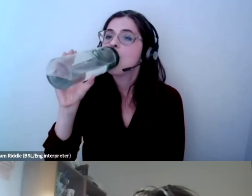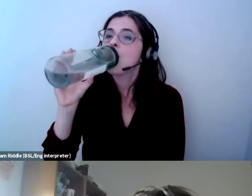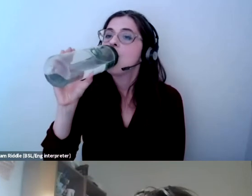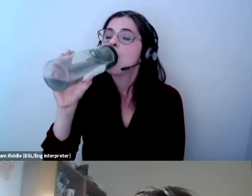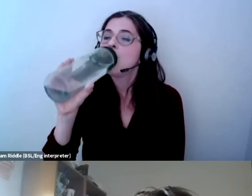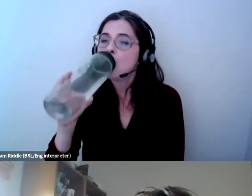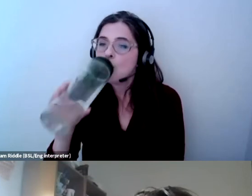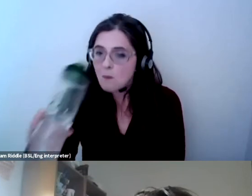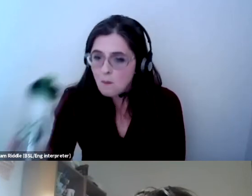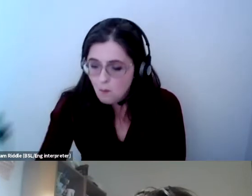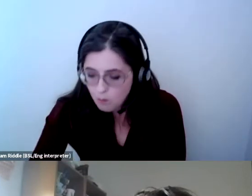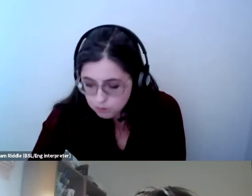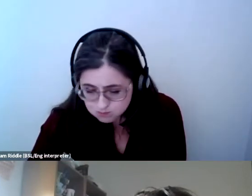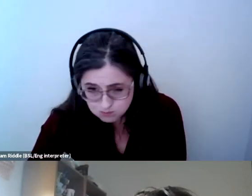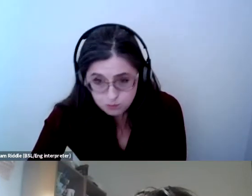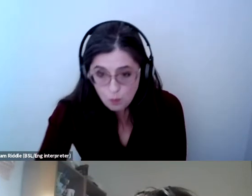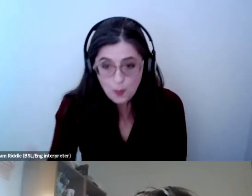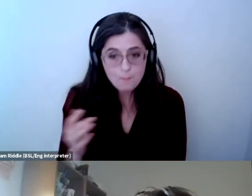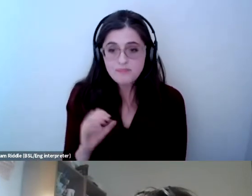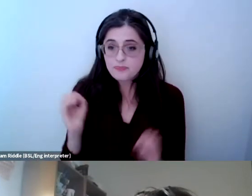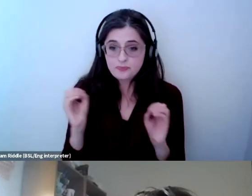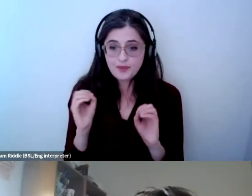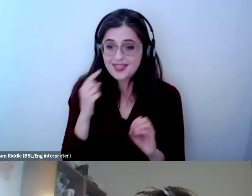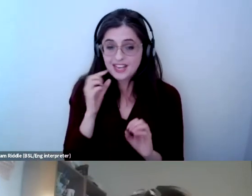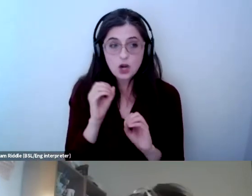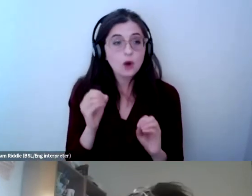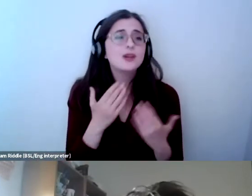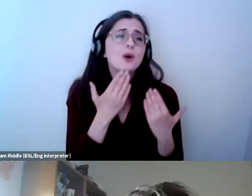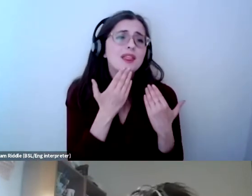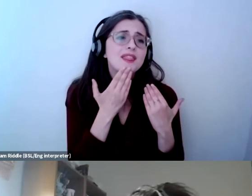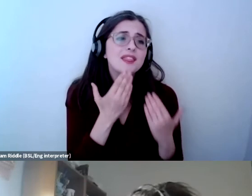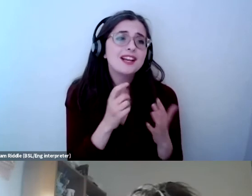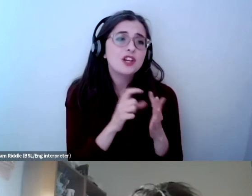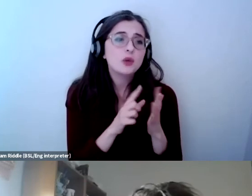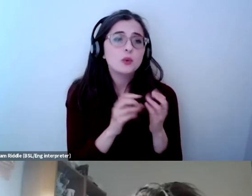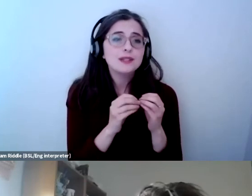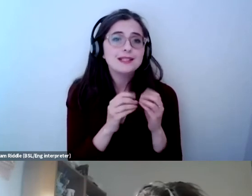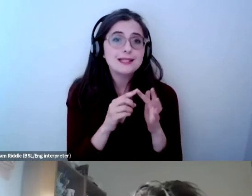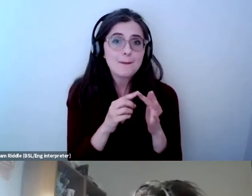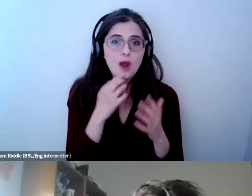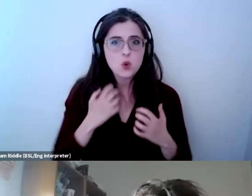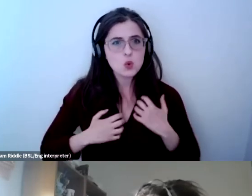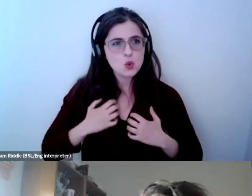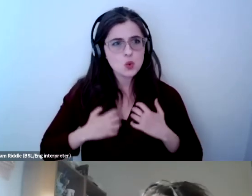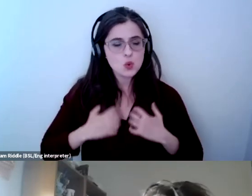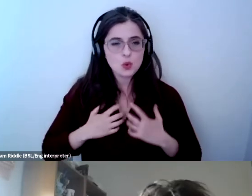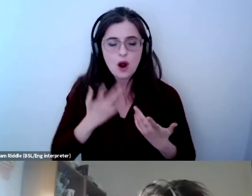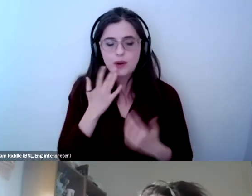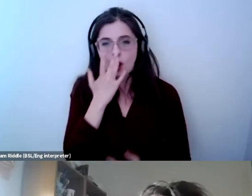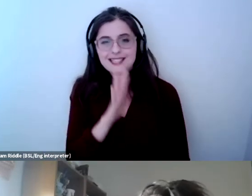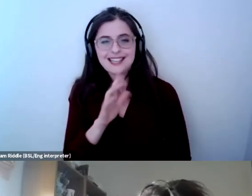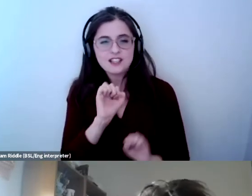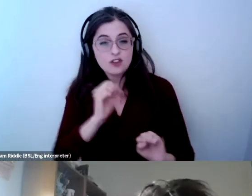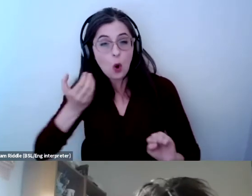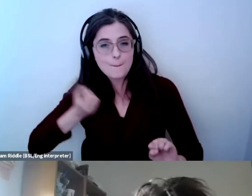No, I think that's it. So I'd just like to thank you very much, Debbie. That was really interesting because we got a real sense both of your business